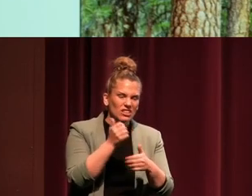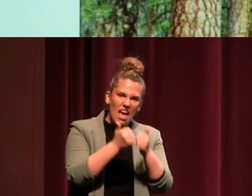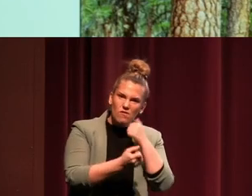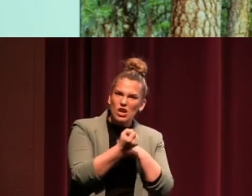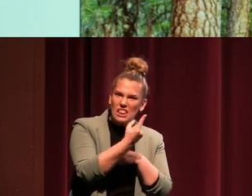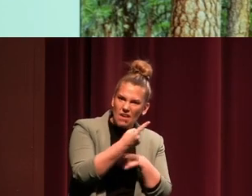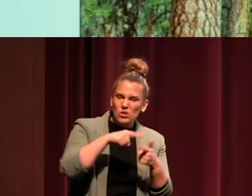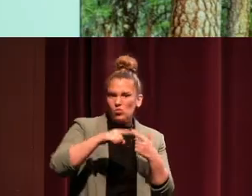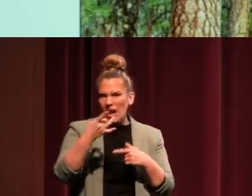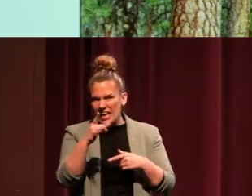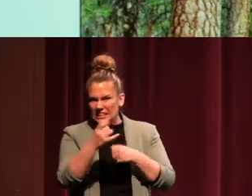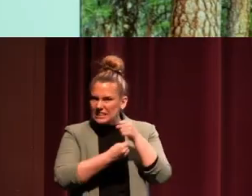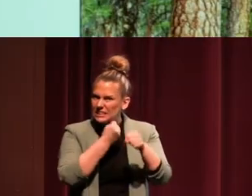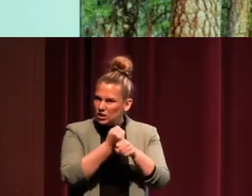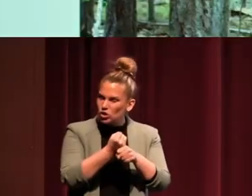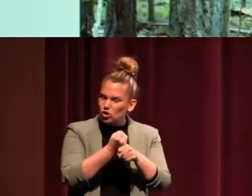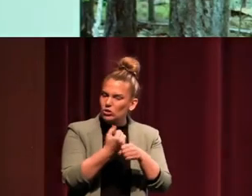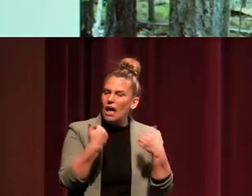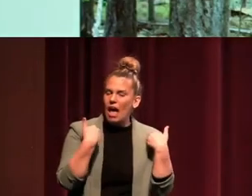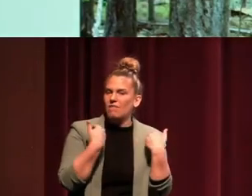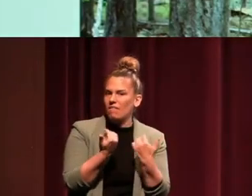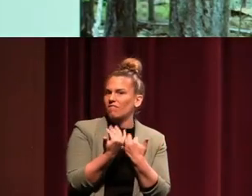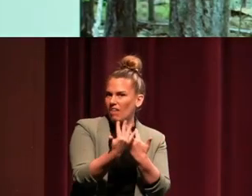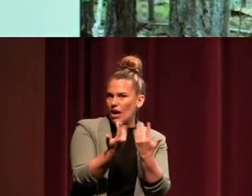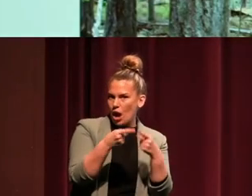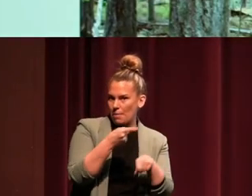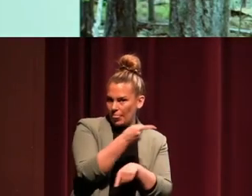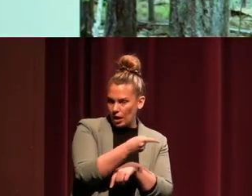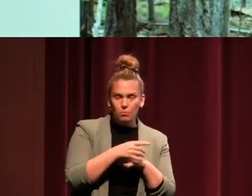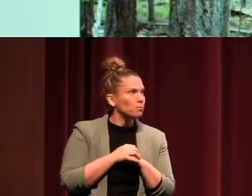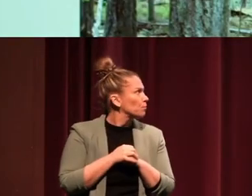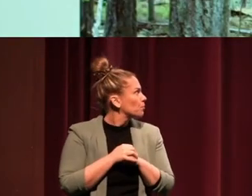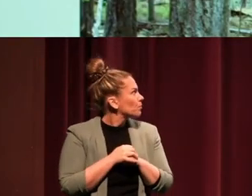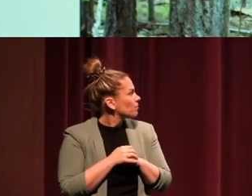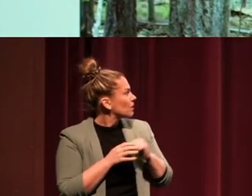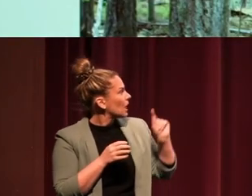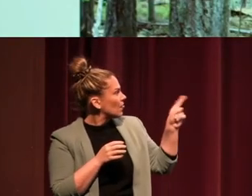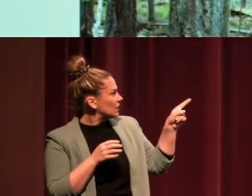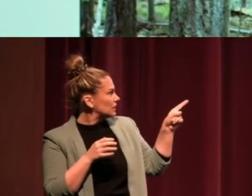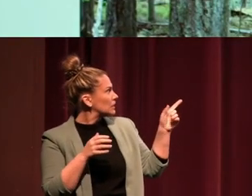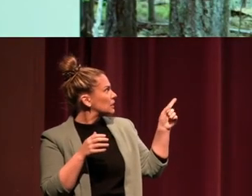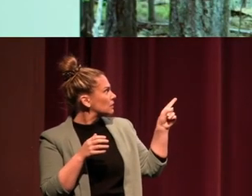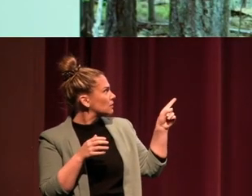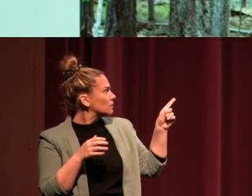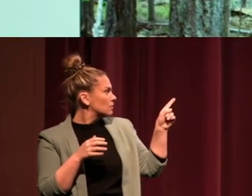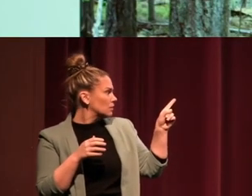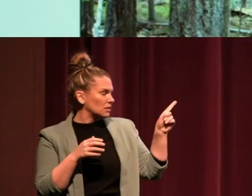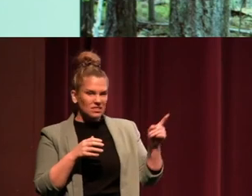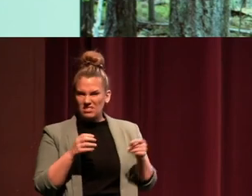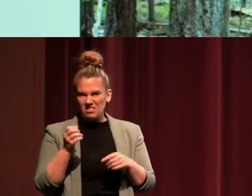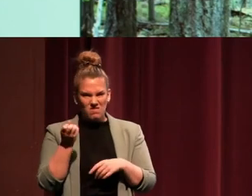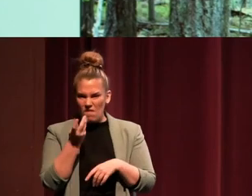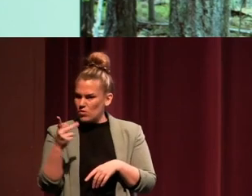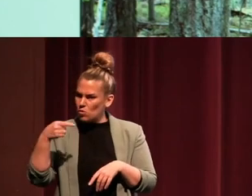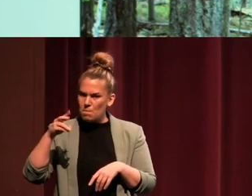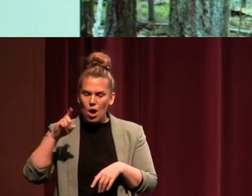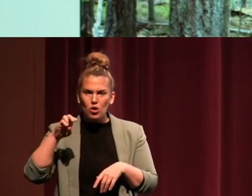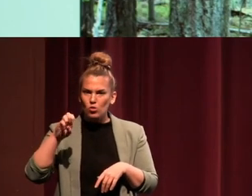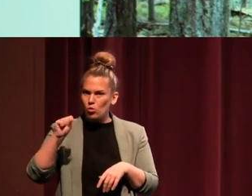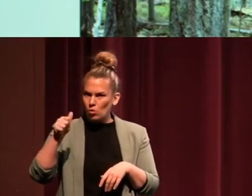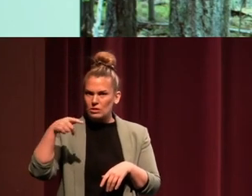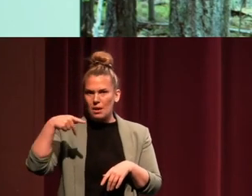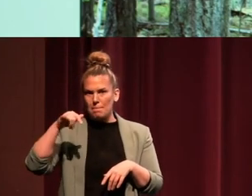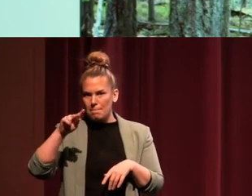years, there was a fire occurring in these sites. Here's a moist mixed conifer site. There's very little ponderosa pine or other